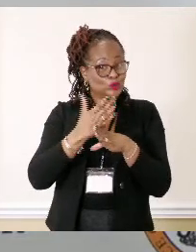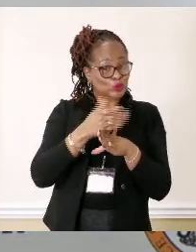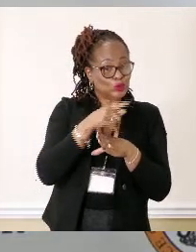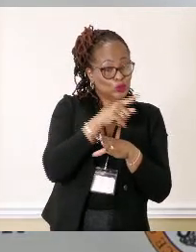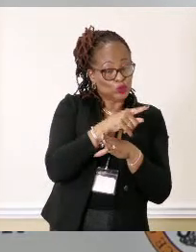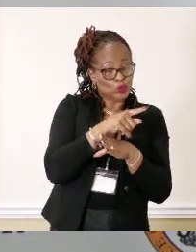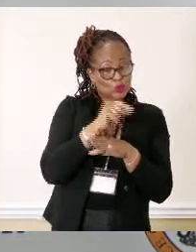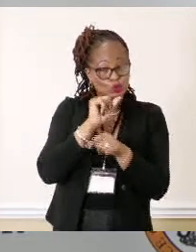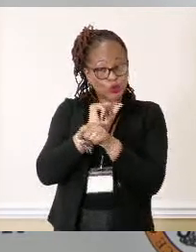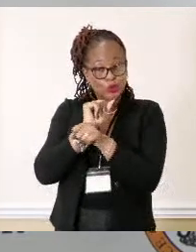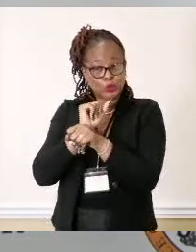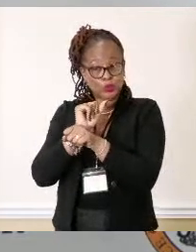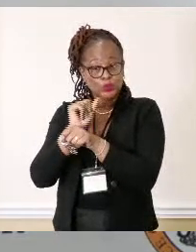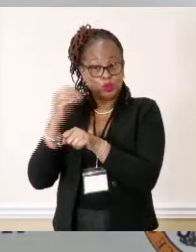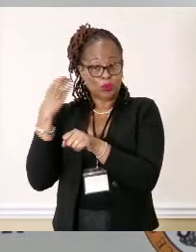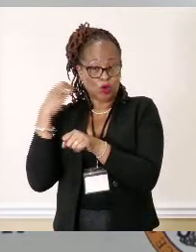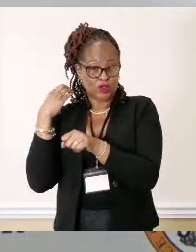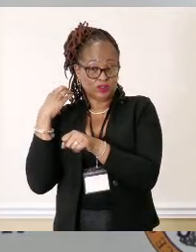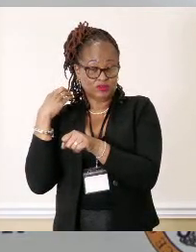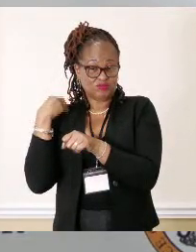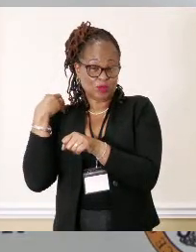employer.